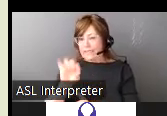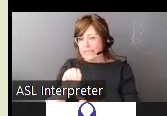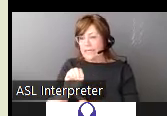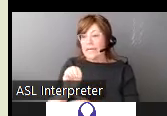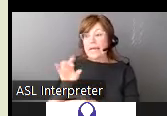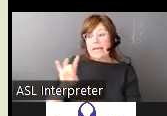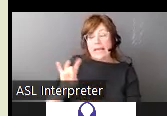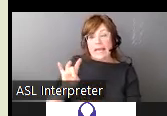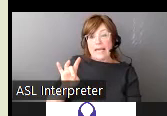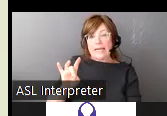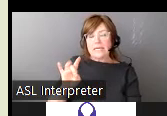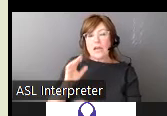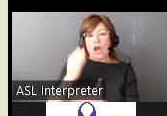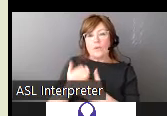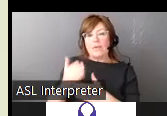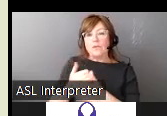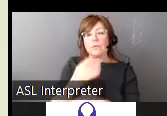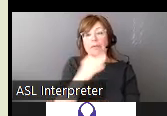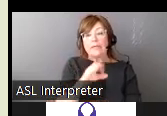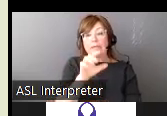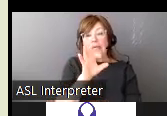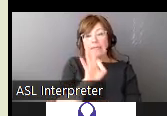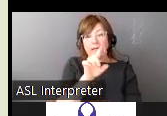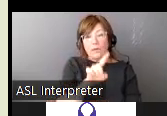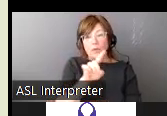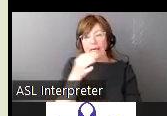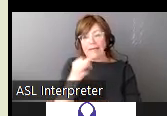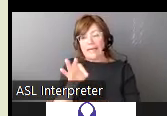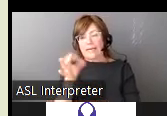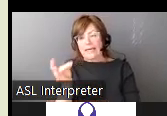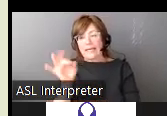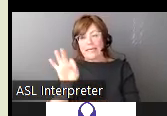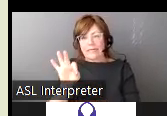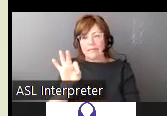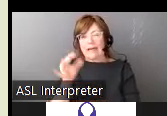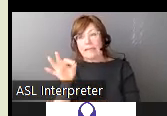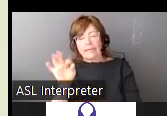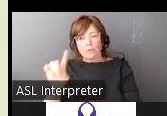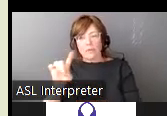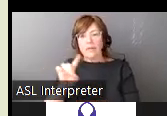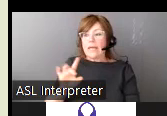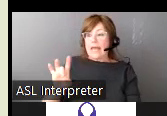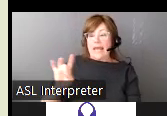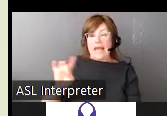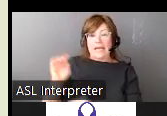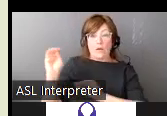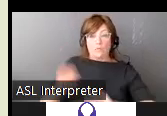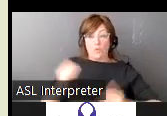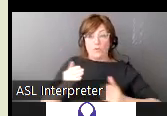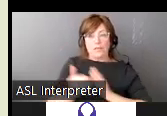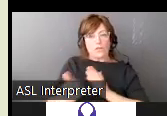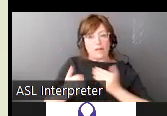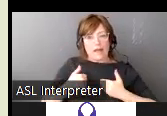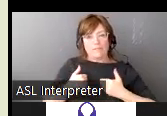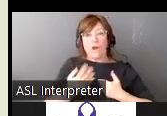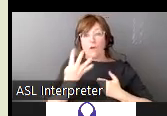arrived between 1991 and 1999. 8 of them came to Canada as skilled workers. 4 were sponsored by their family